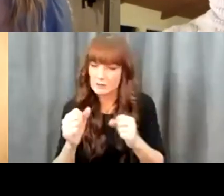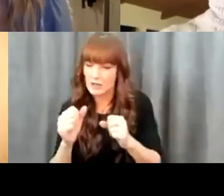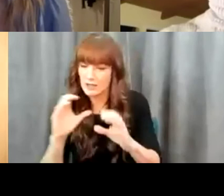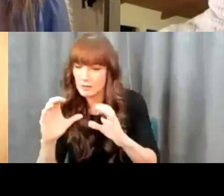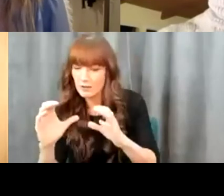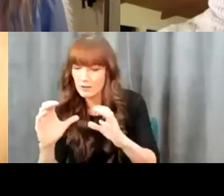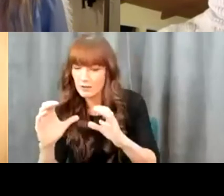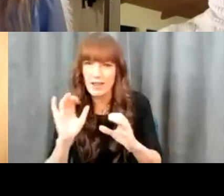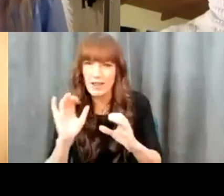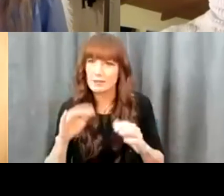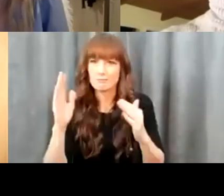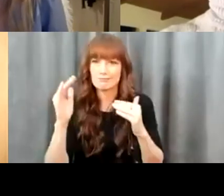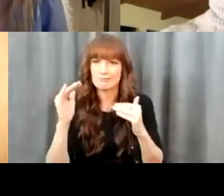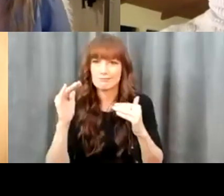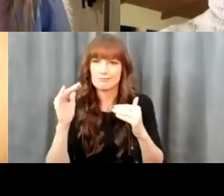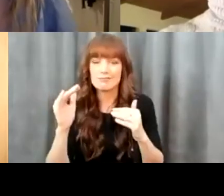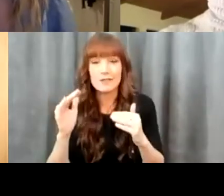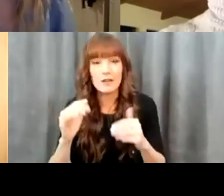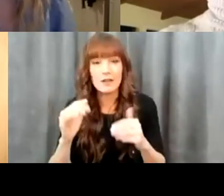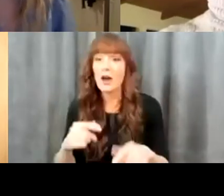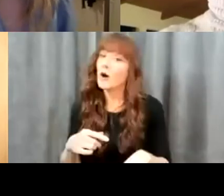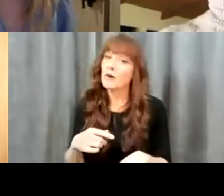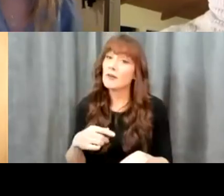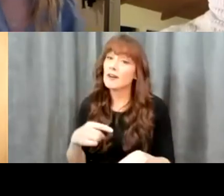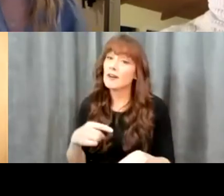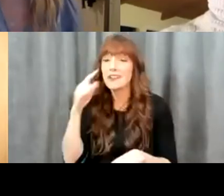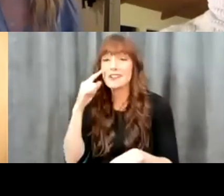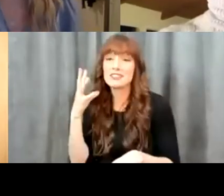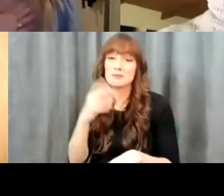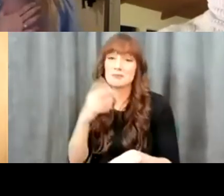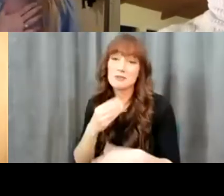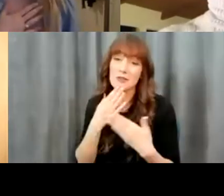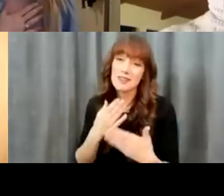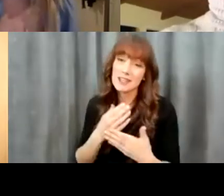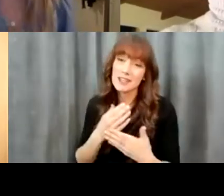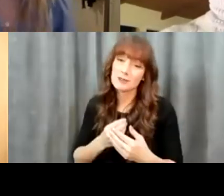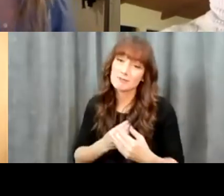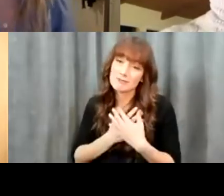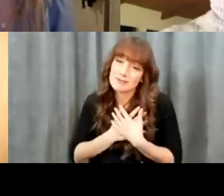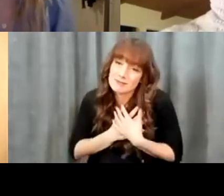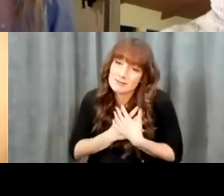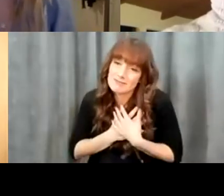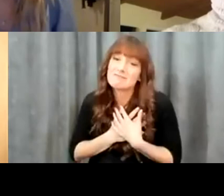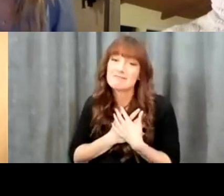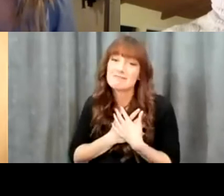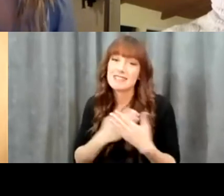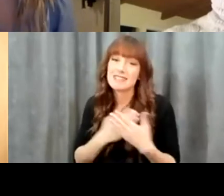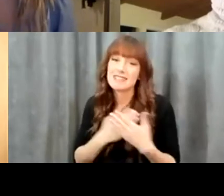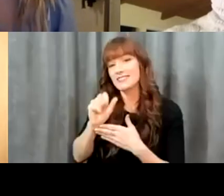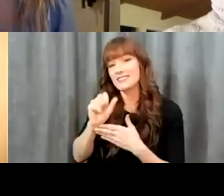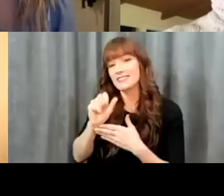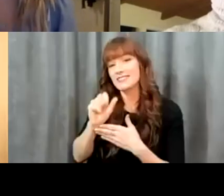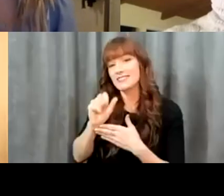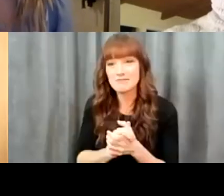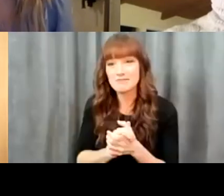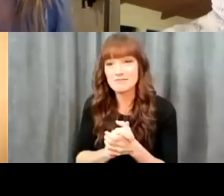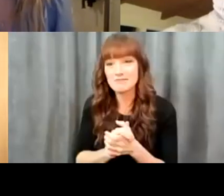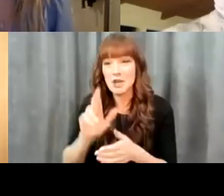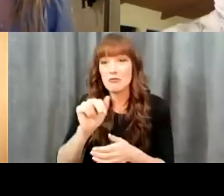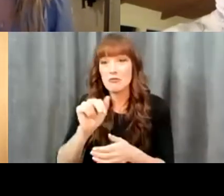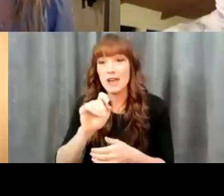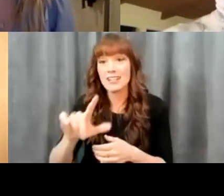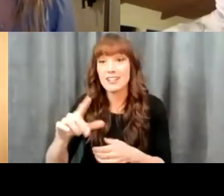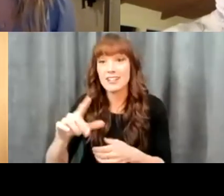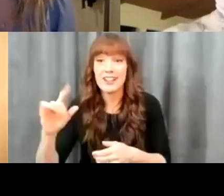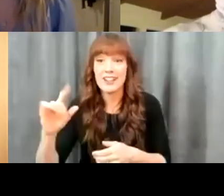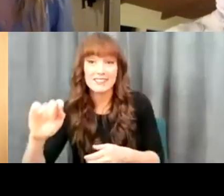Yeah. No, what I was looking for. I think that's beautiful. Thank you. That's warmed our hearts over here at ISA. Randall and